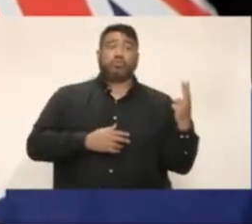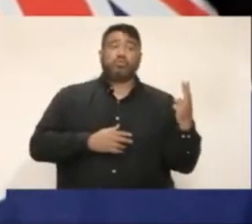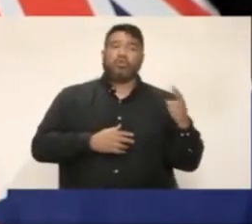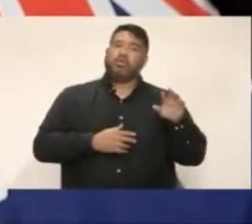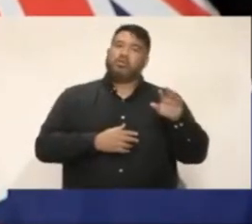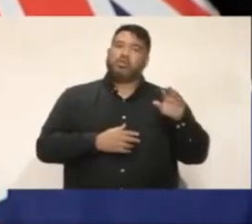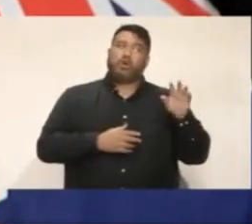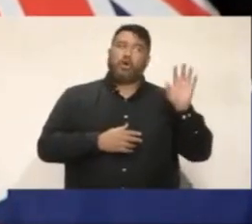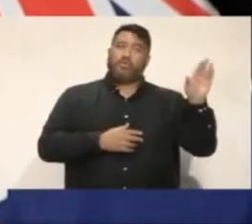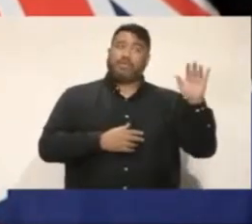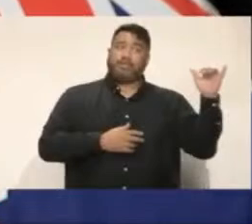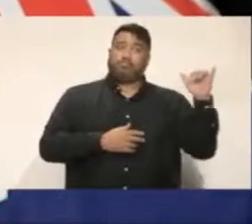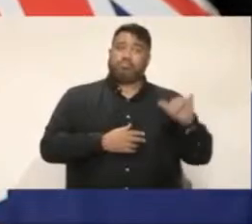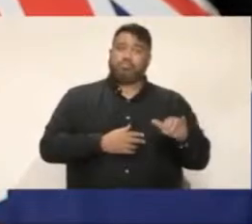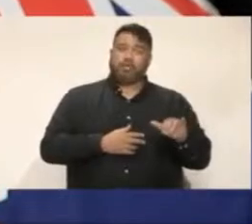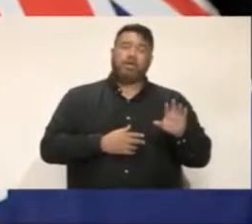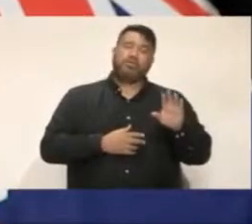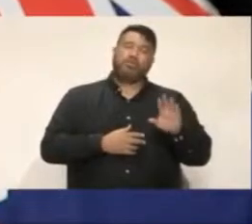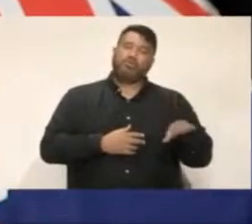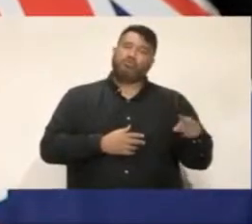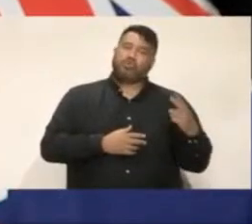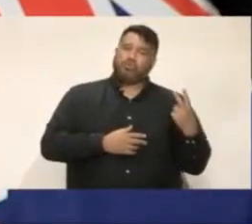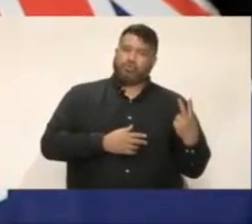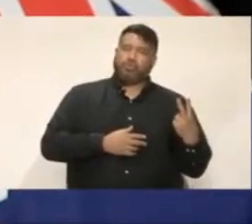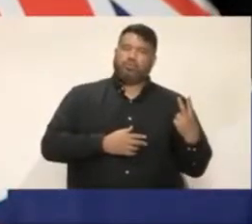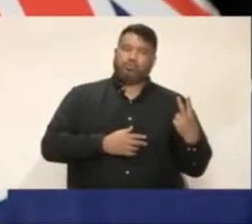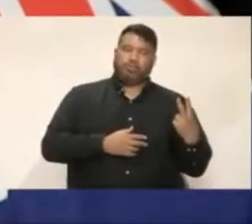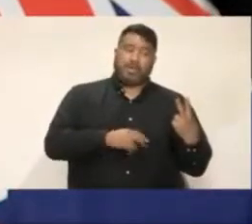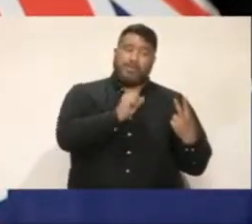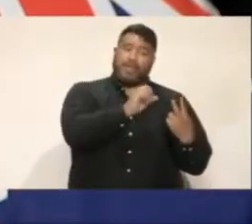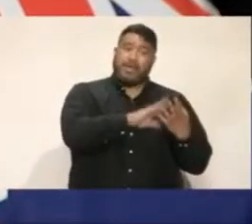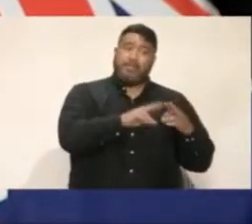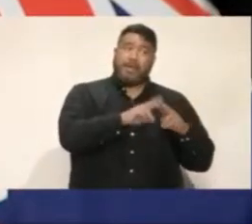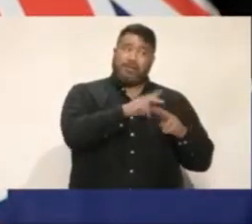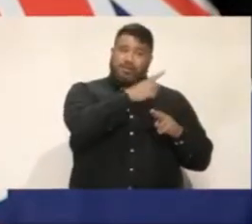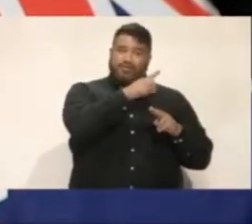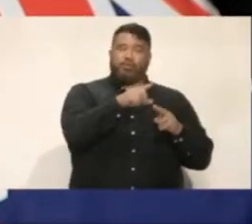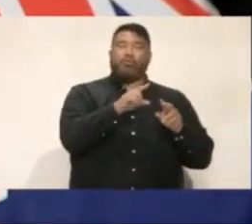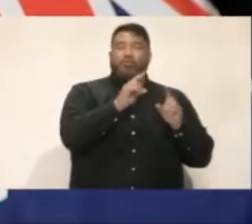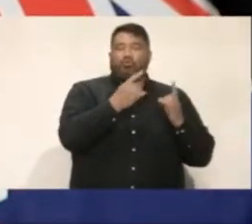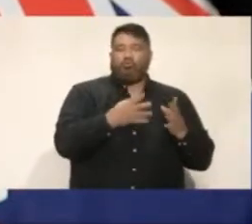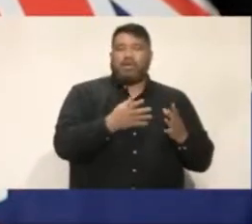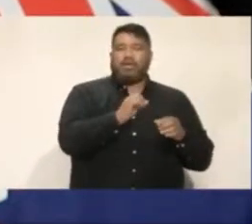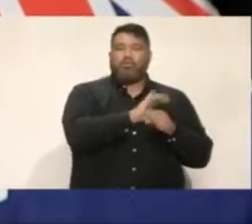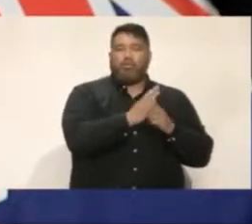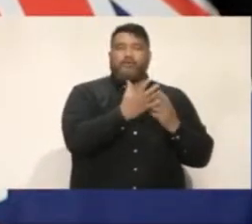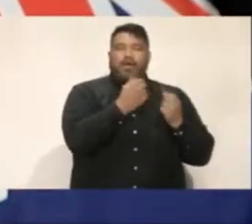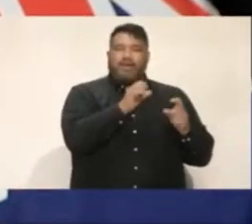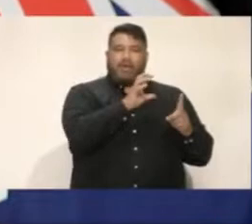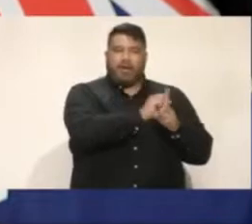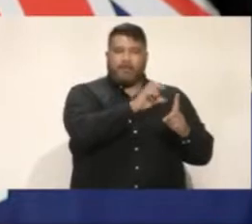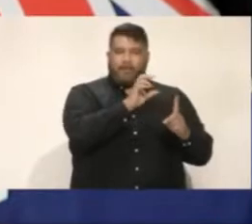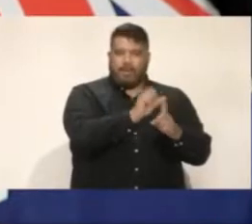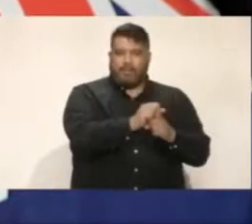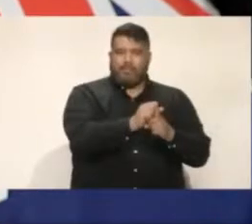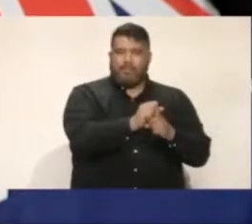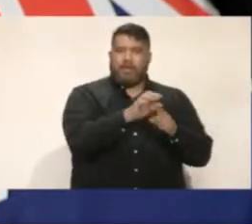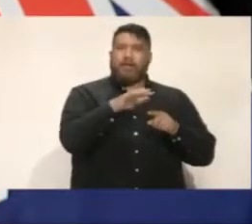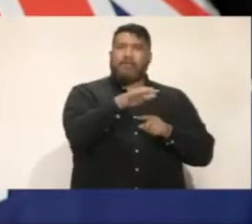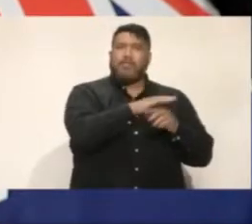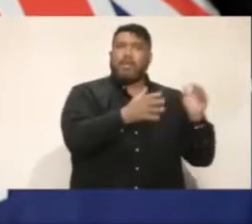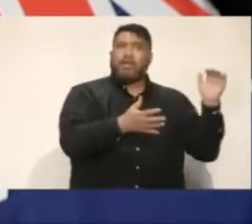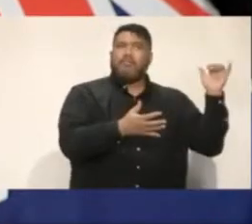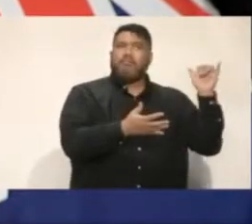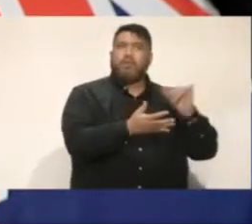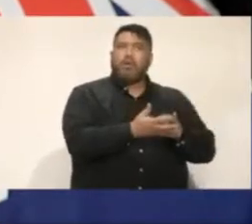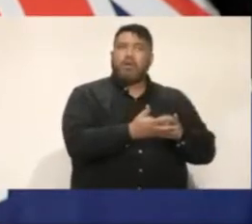children who are family members of previously identified cases who had arrived from India on the 23rd of August. Both